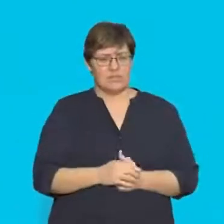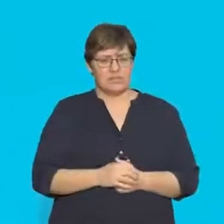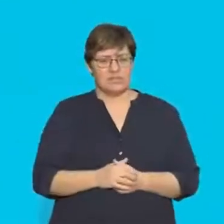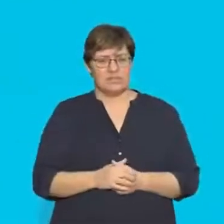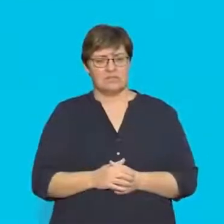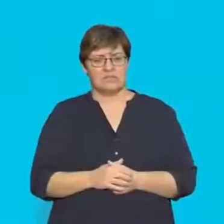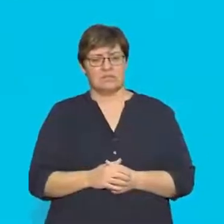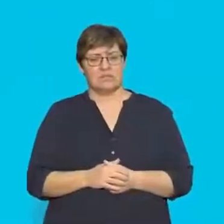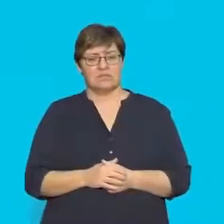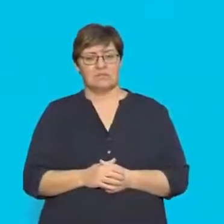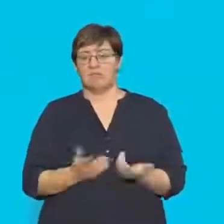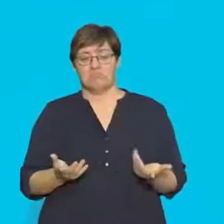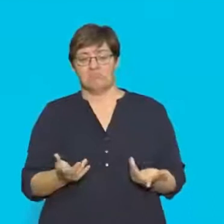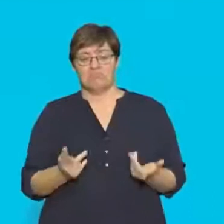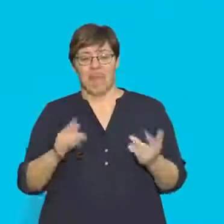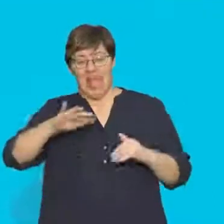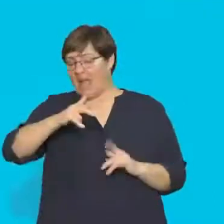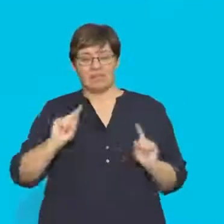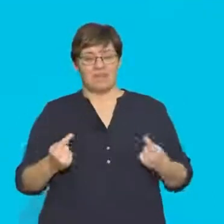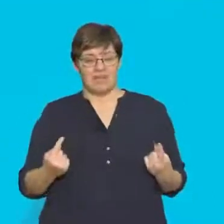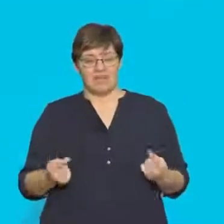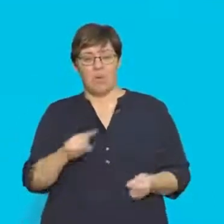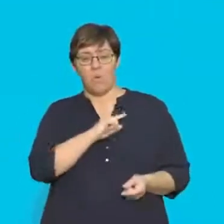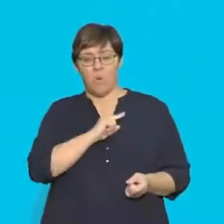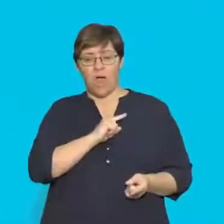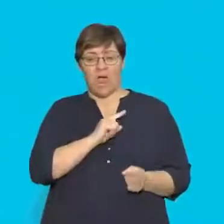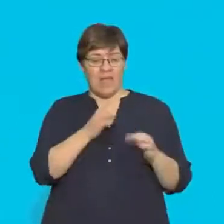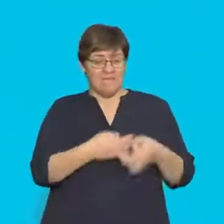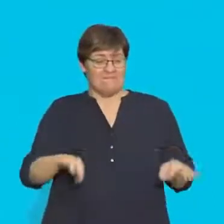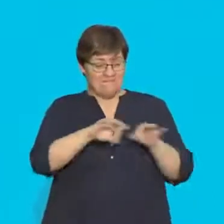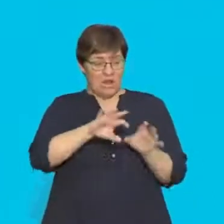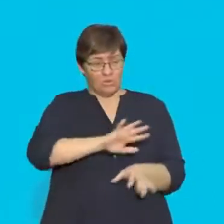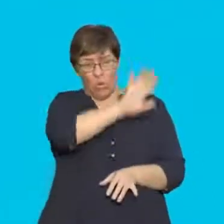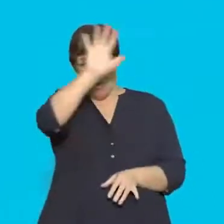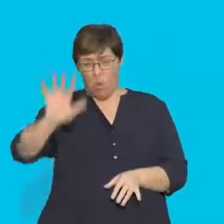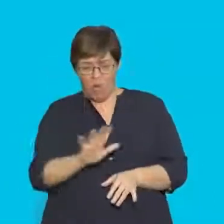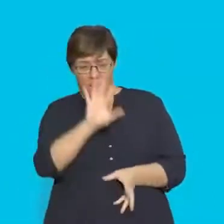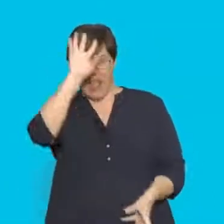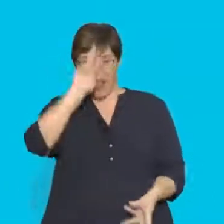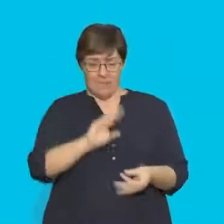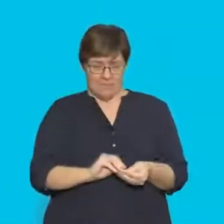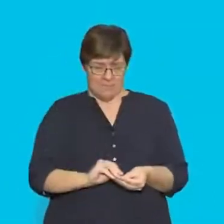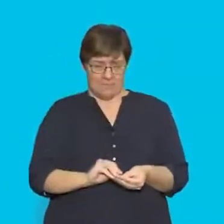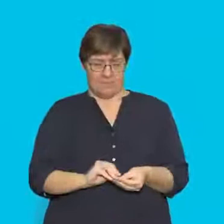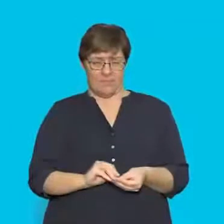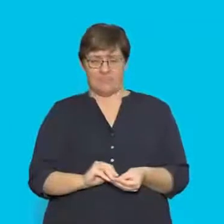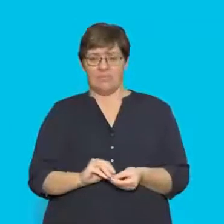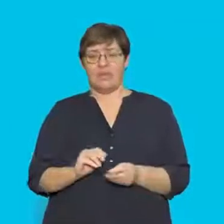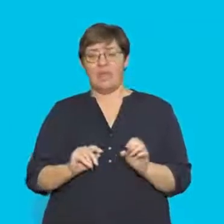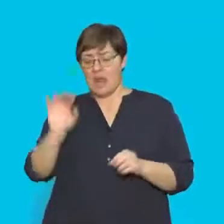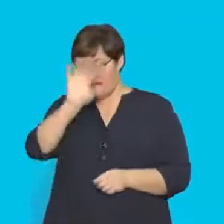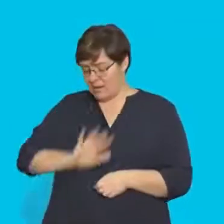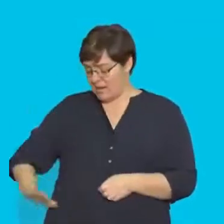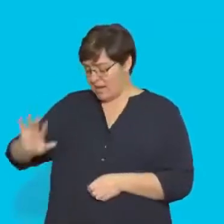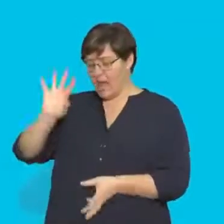we can't really even do an average, because if we take all these values and we add them up, and we take all these values and